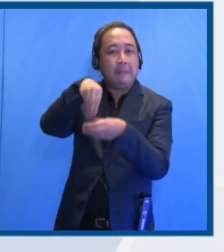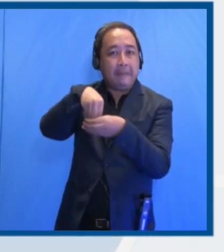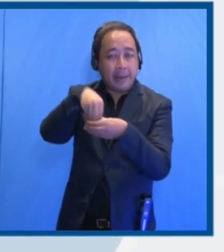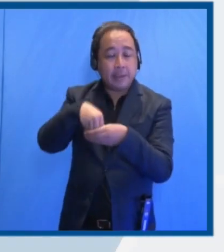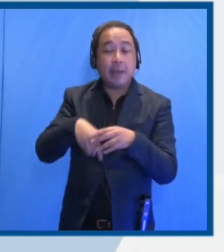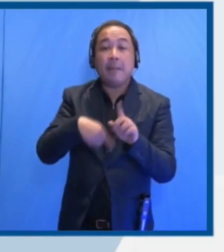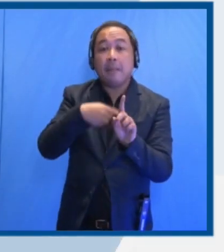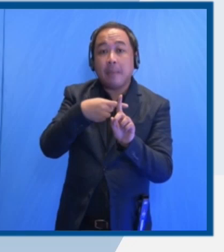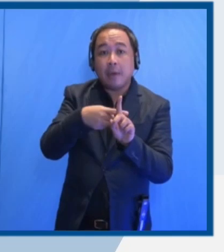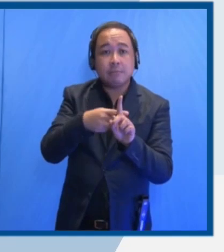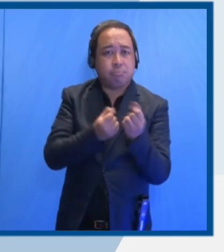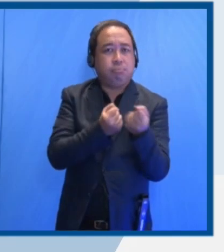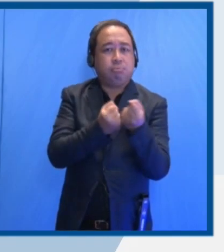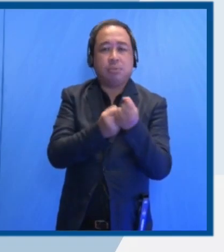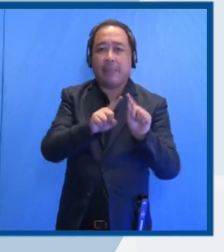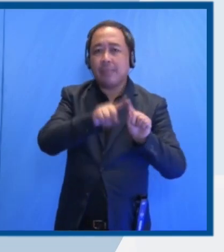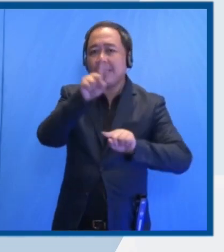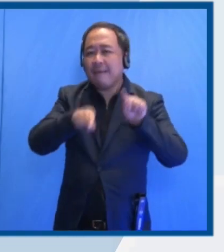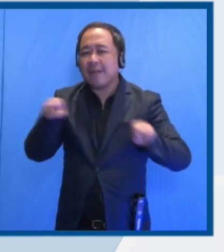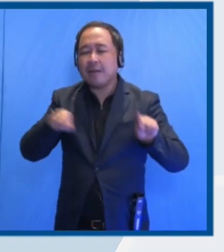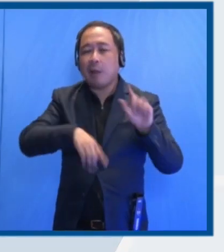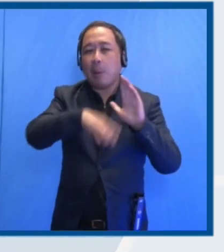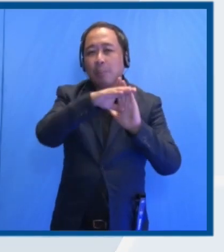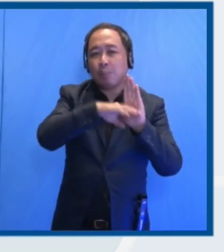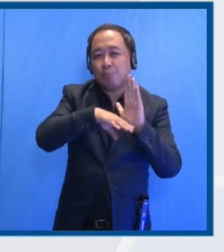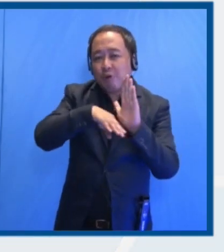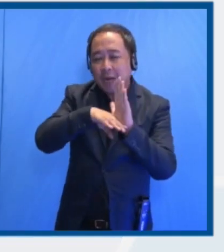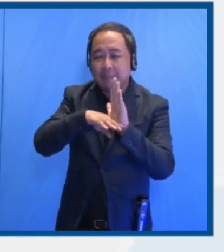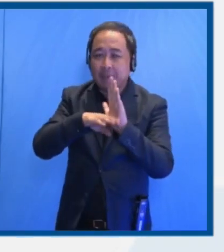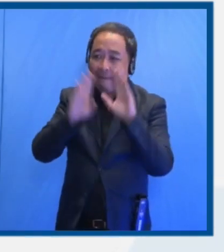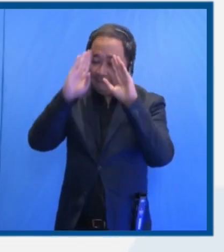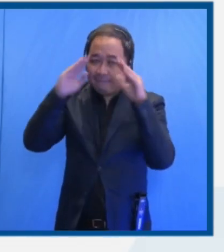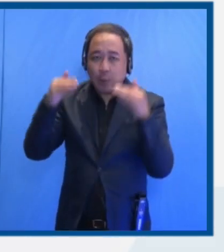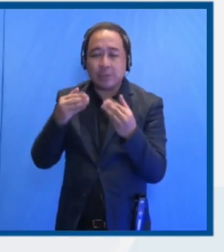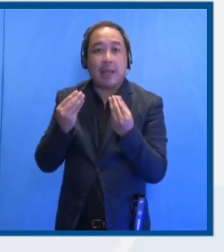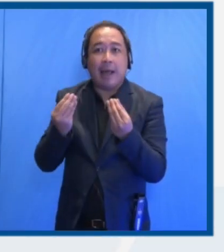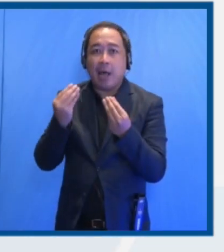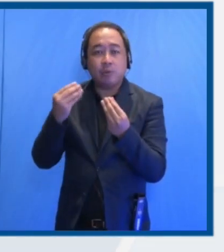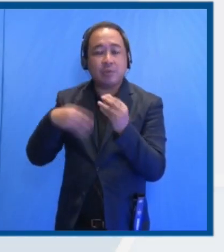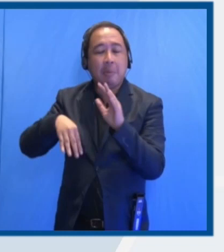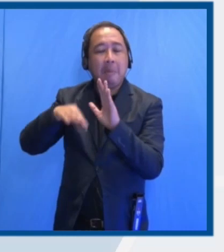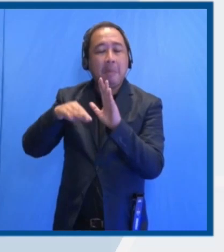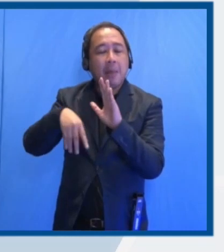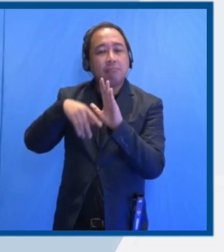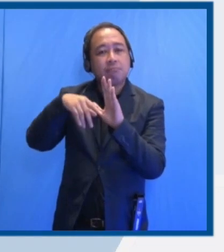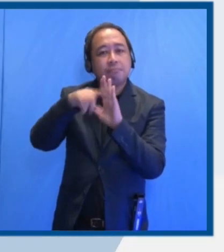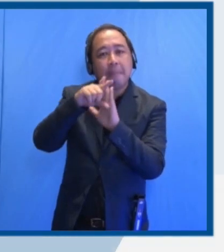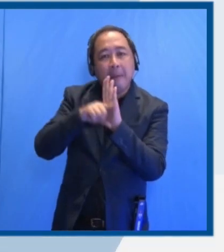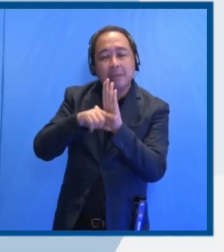supporting a lot of programs around building risk management policies and adaptation to climate